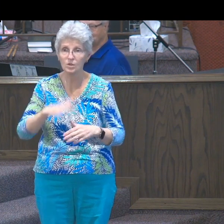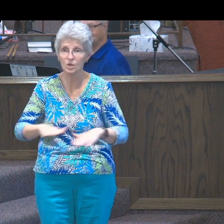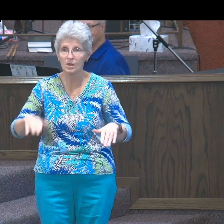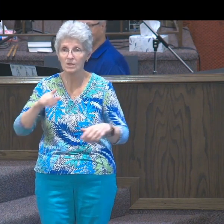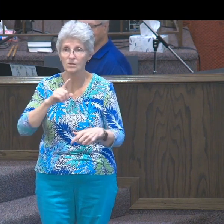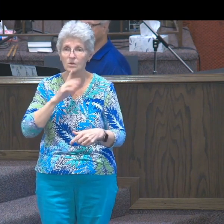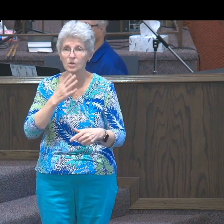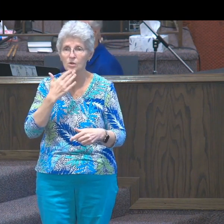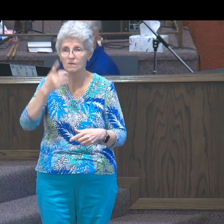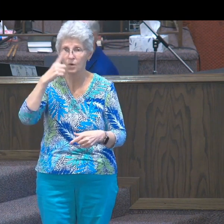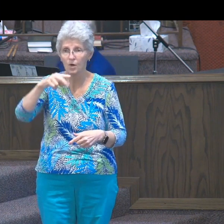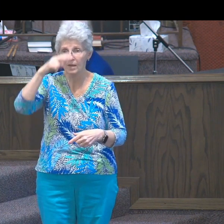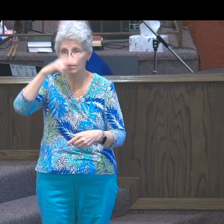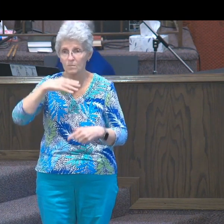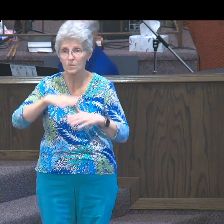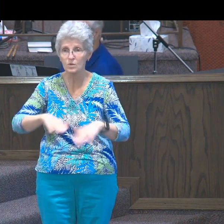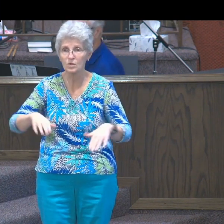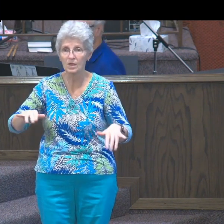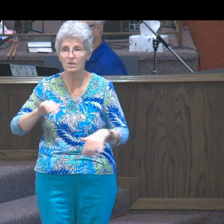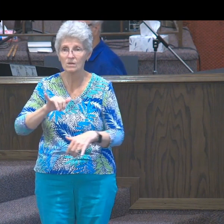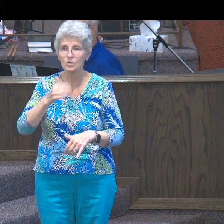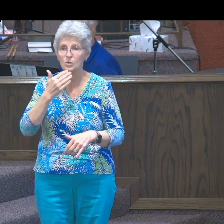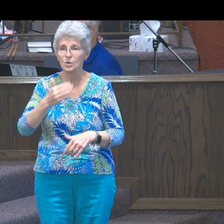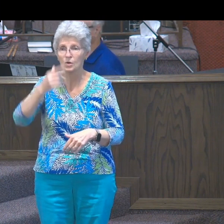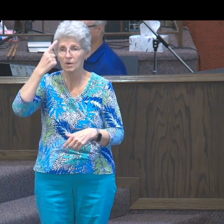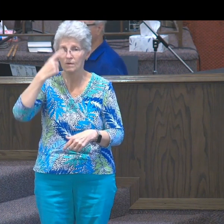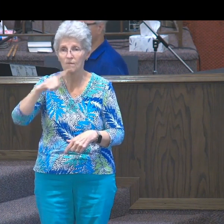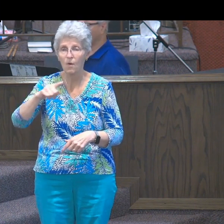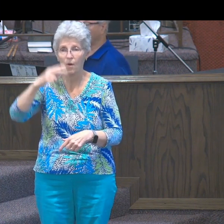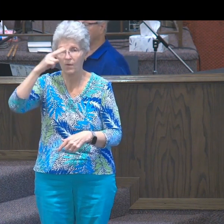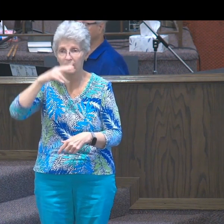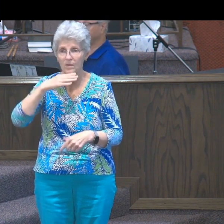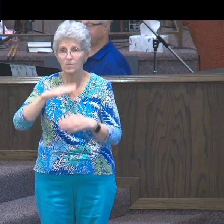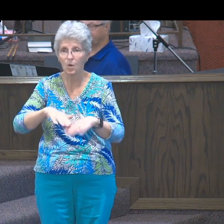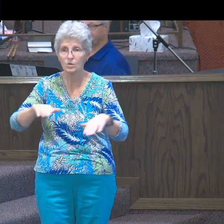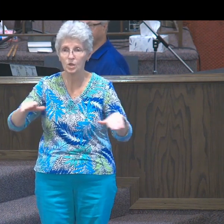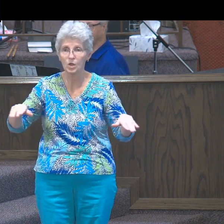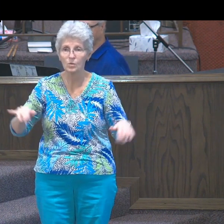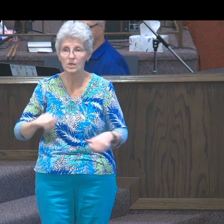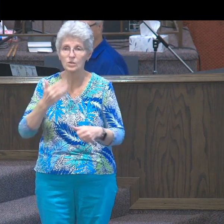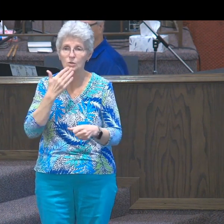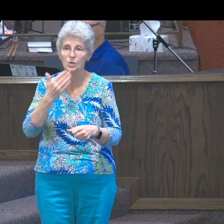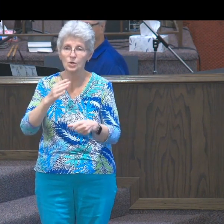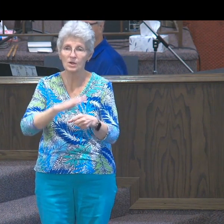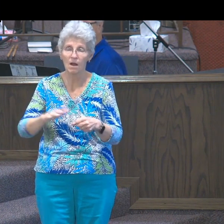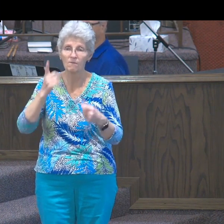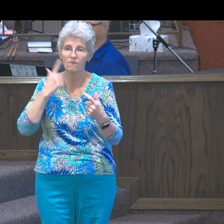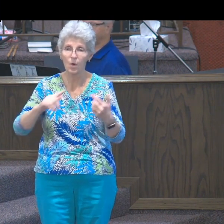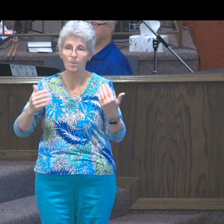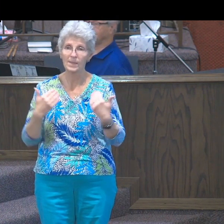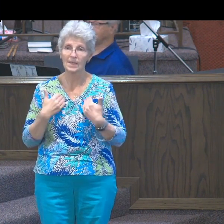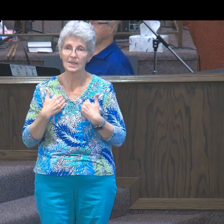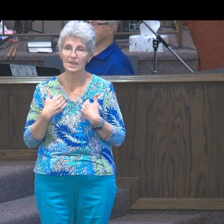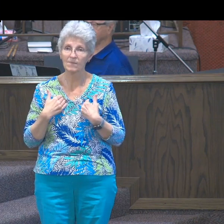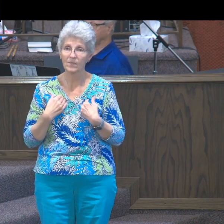It was good for the Hebrew children. It was good for the Hebrew children. It's good enough for